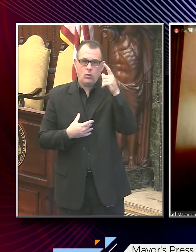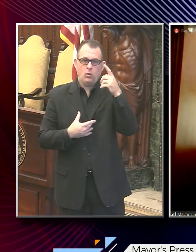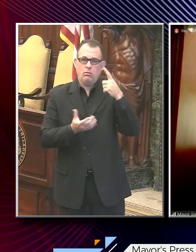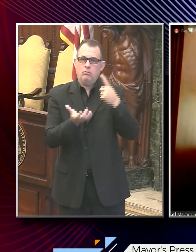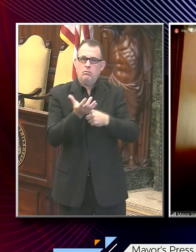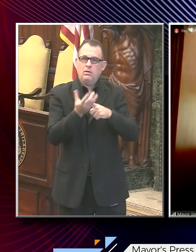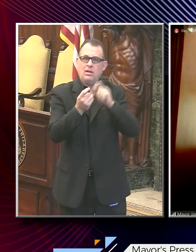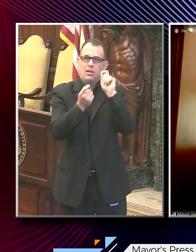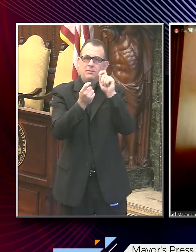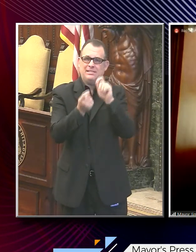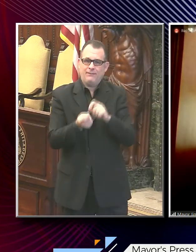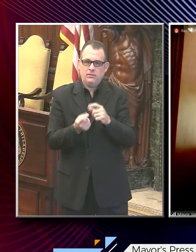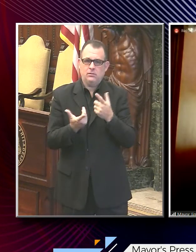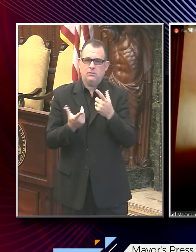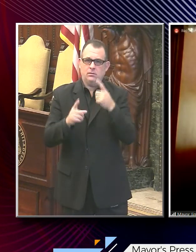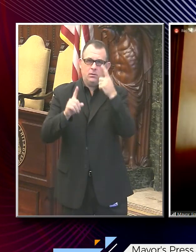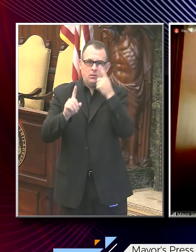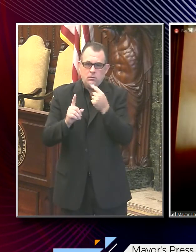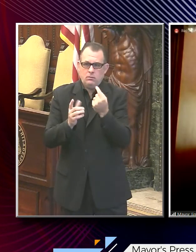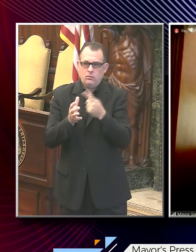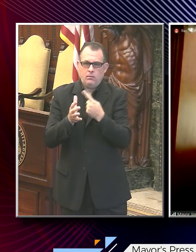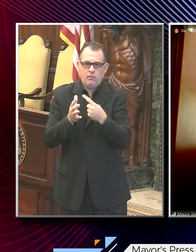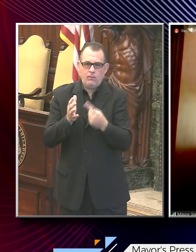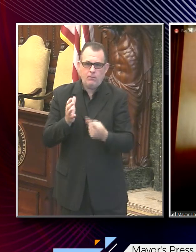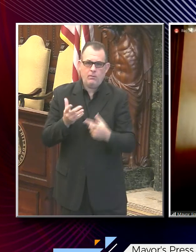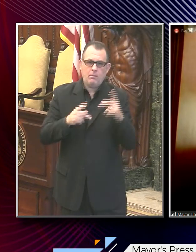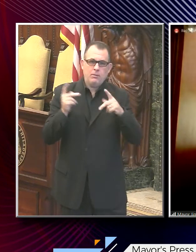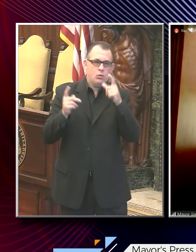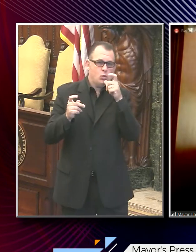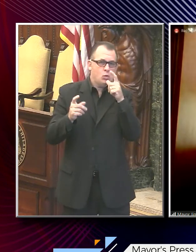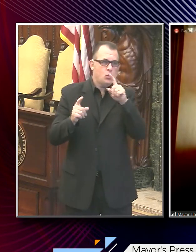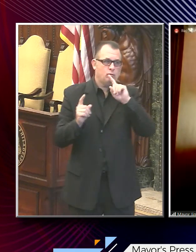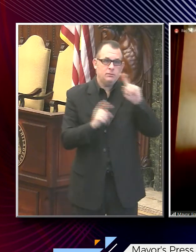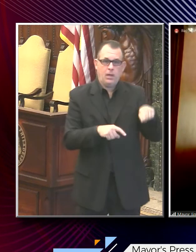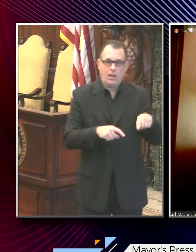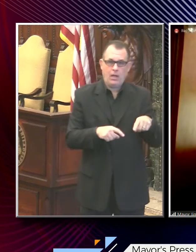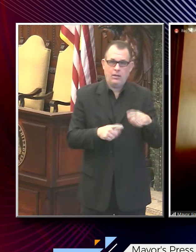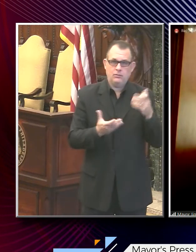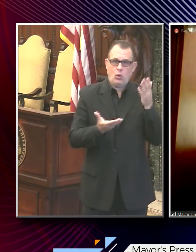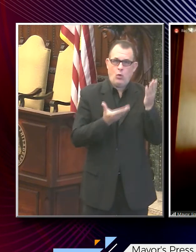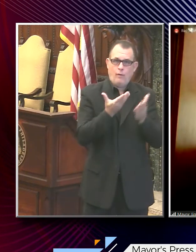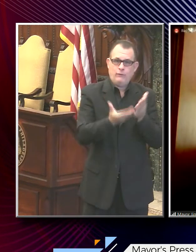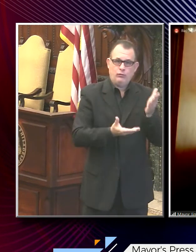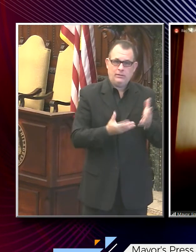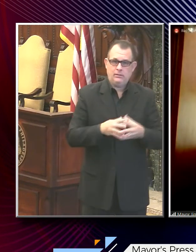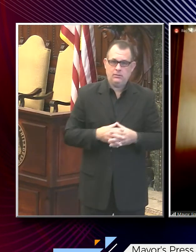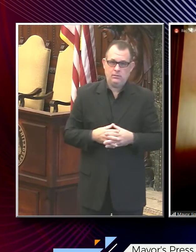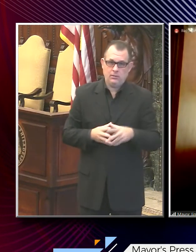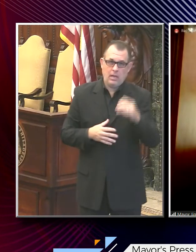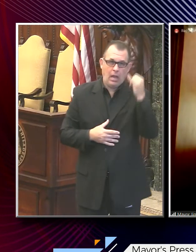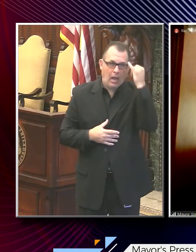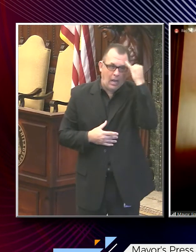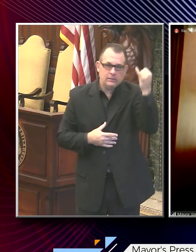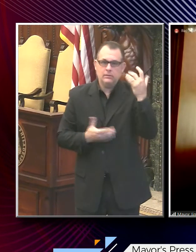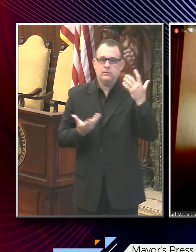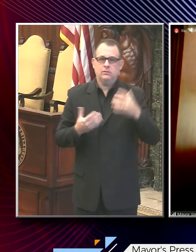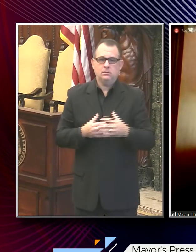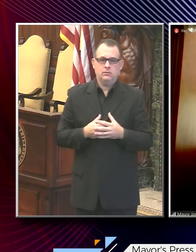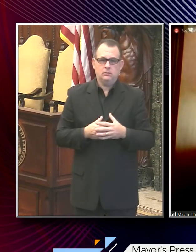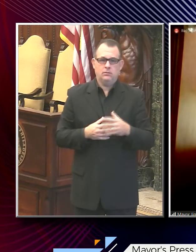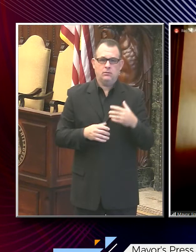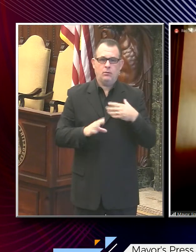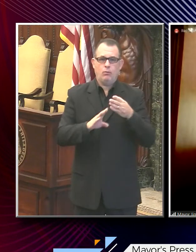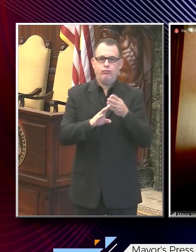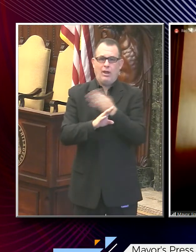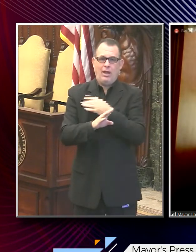of individual respondents' offers or respondents' ideas prior to the process being